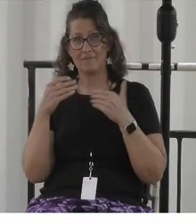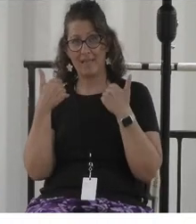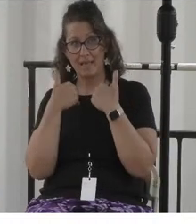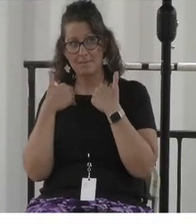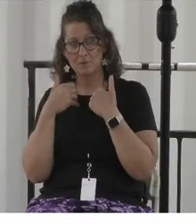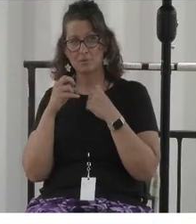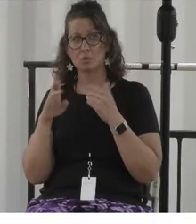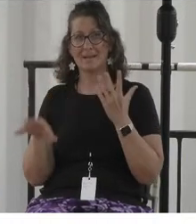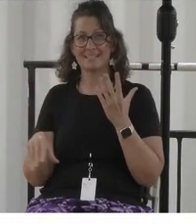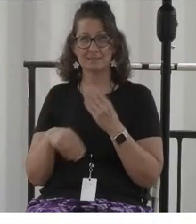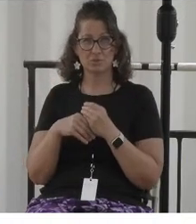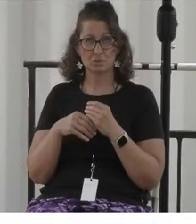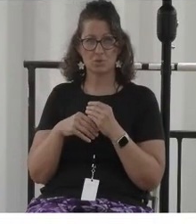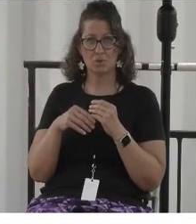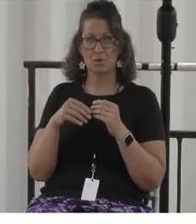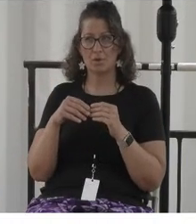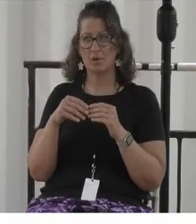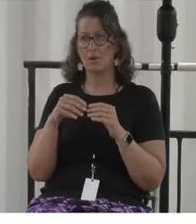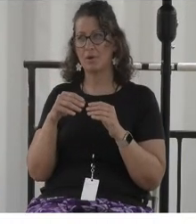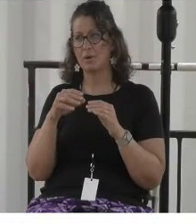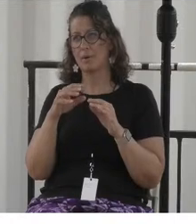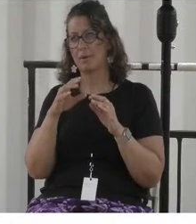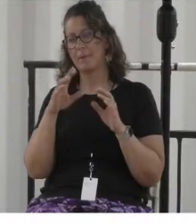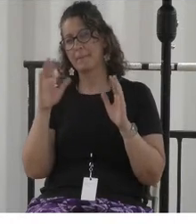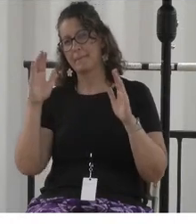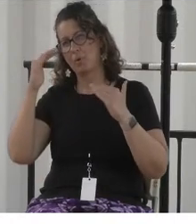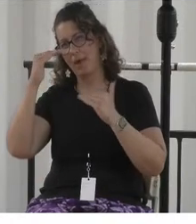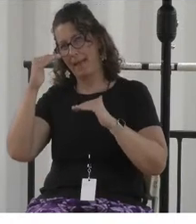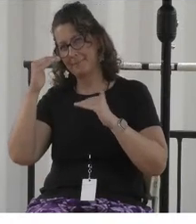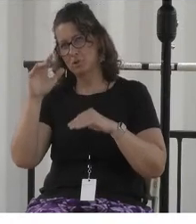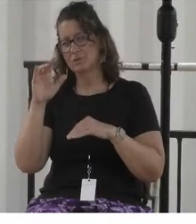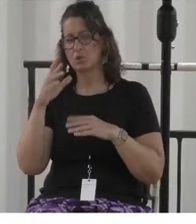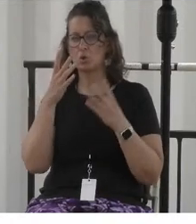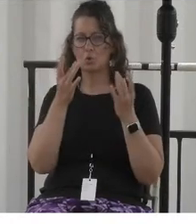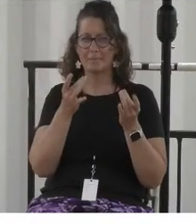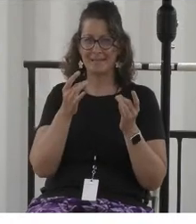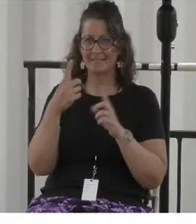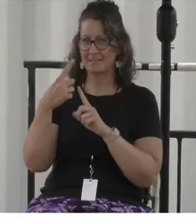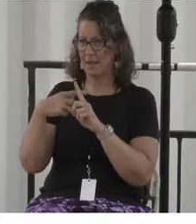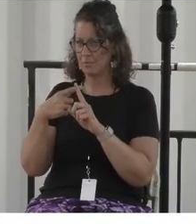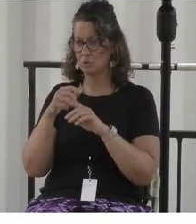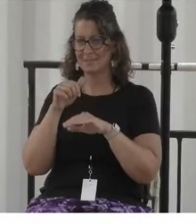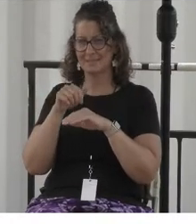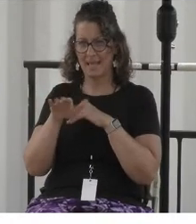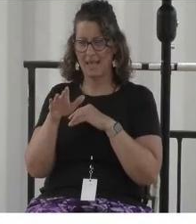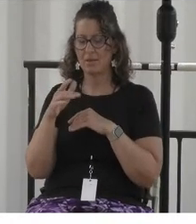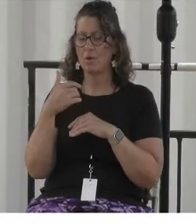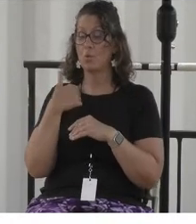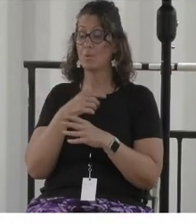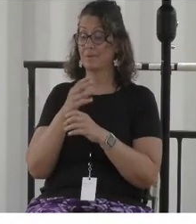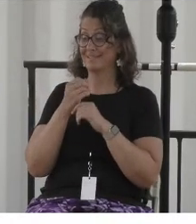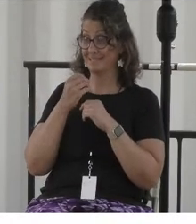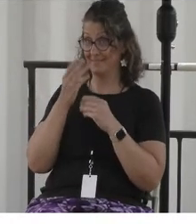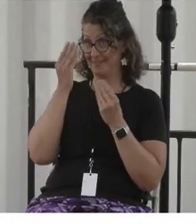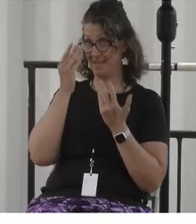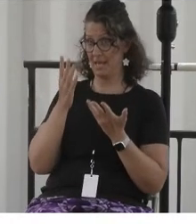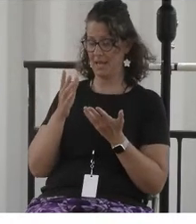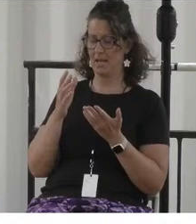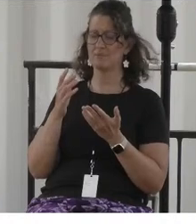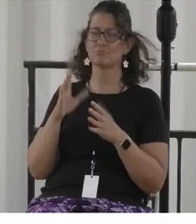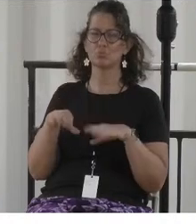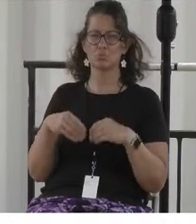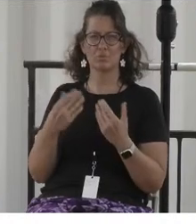or those additional parameters like the humidity and temperature, as were mentioned, are sent, we receive all those data so we can then provide